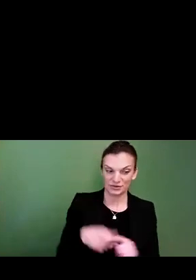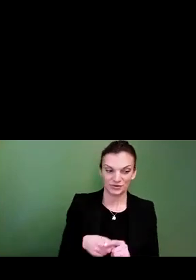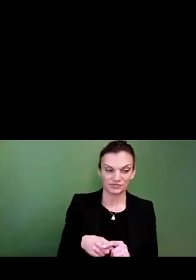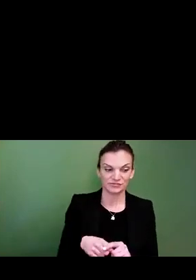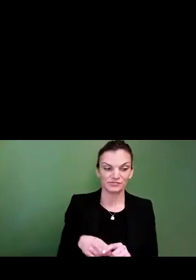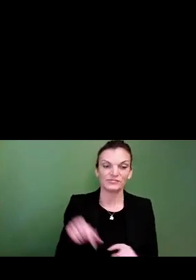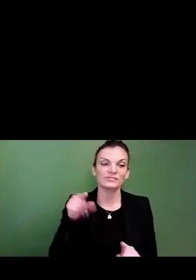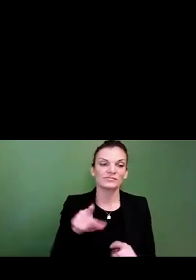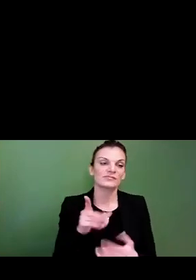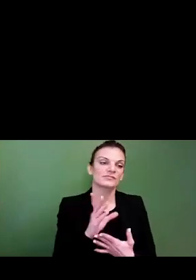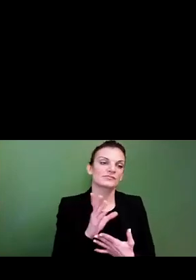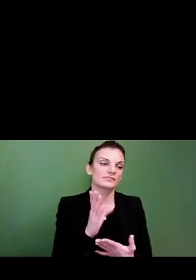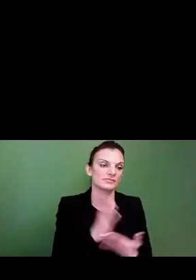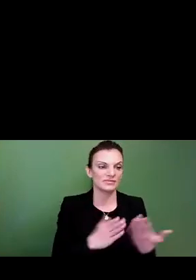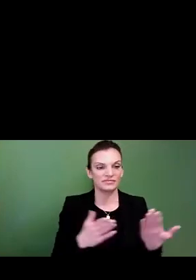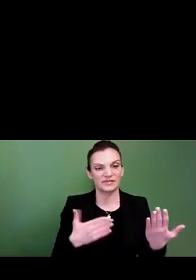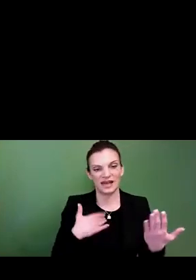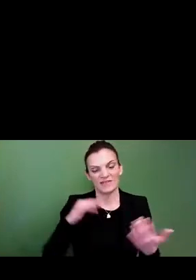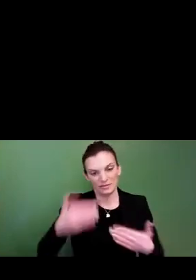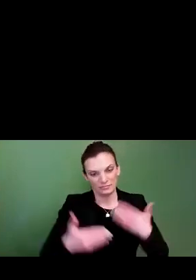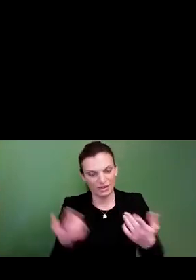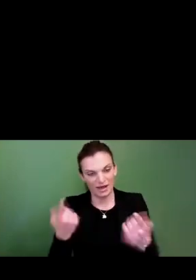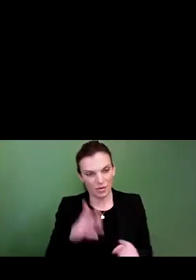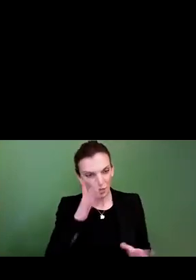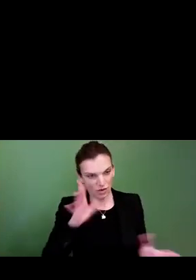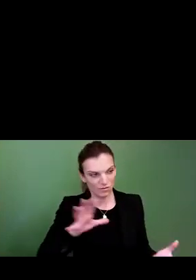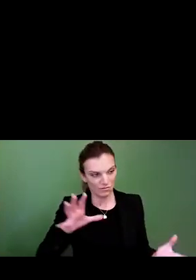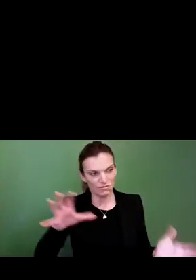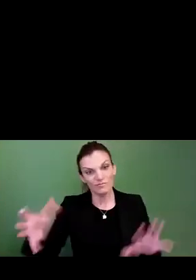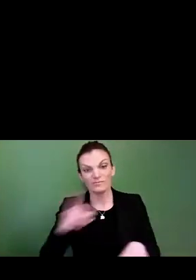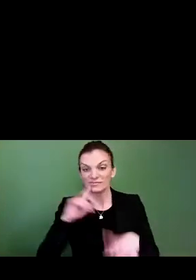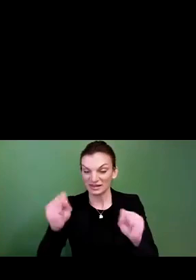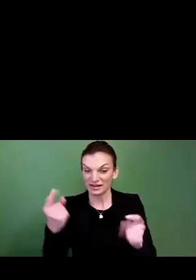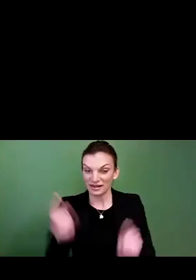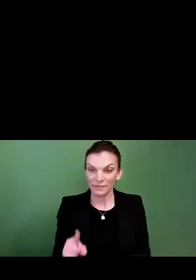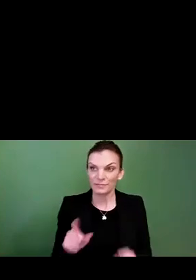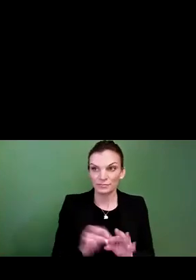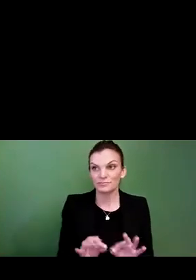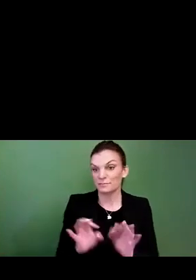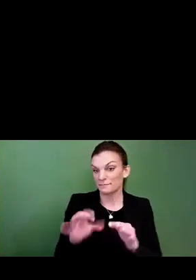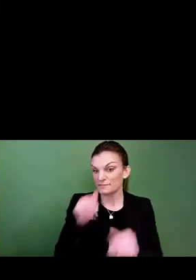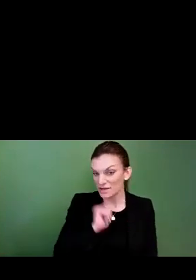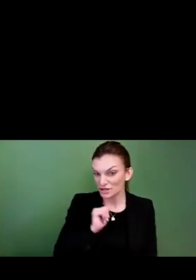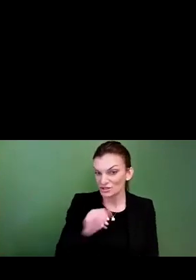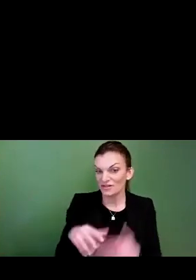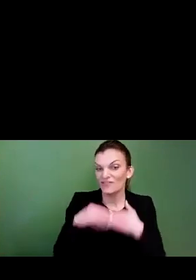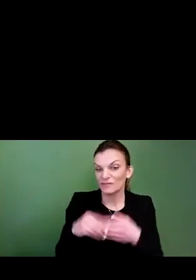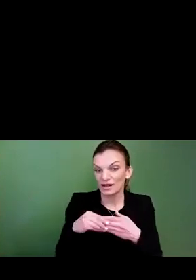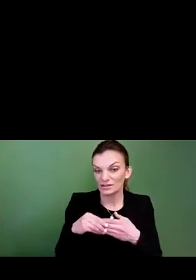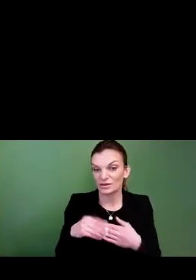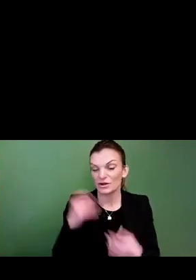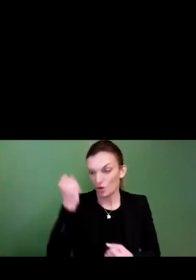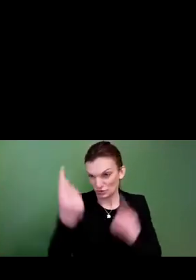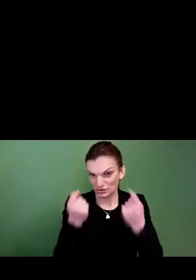to be a few stumbles along the way. So being patient, flexible, and understanding will